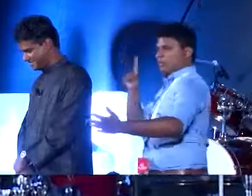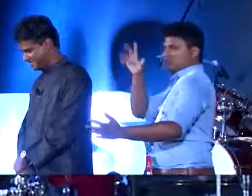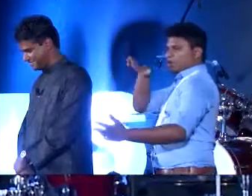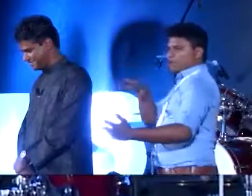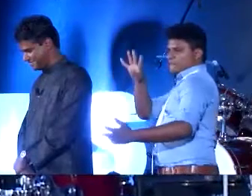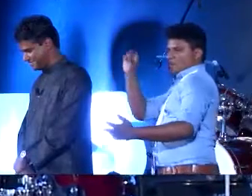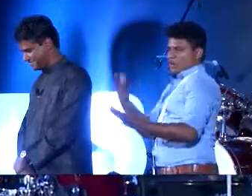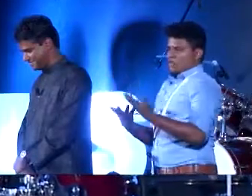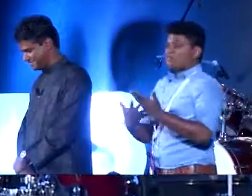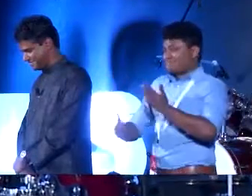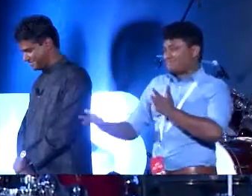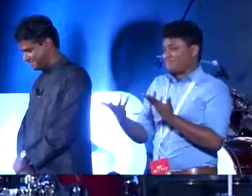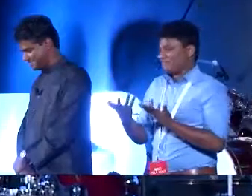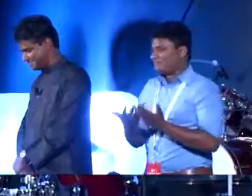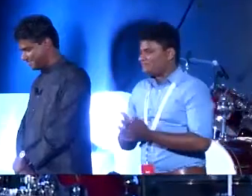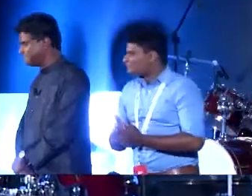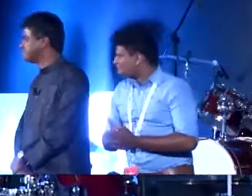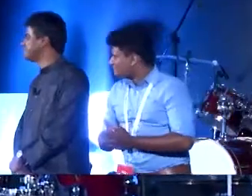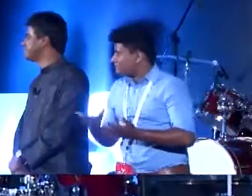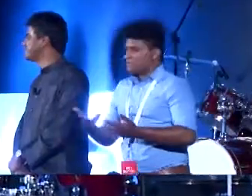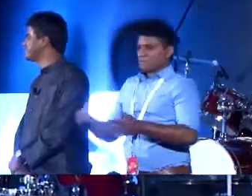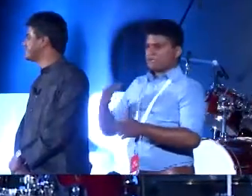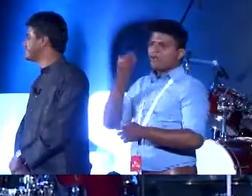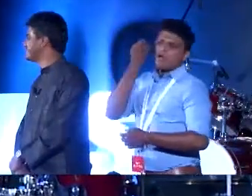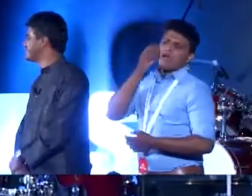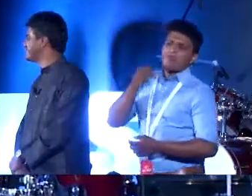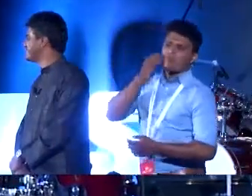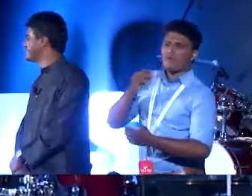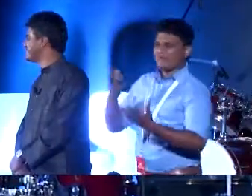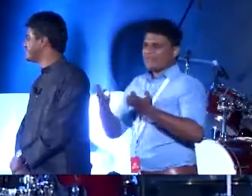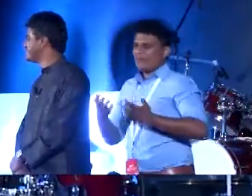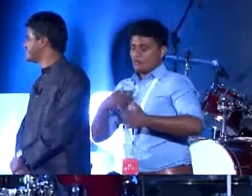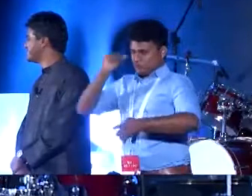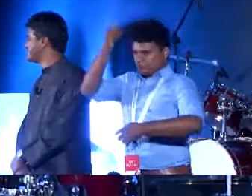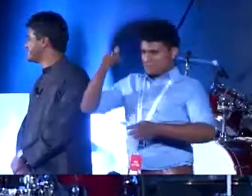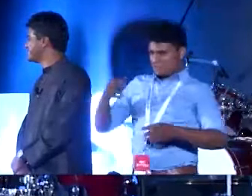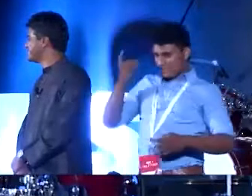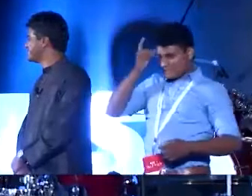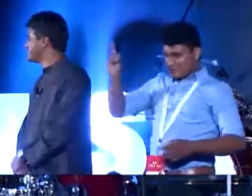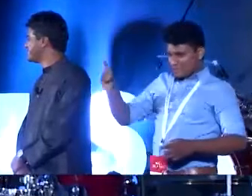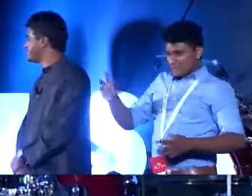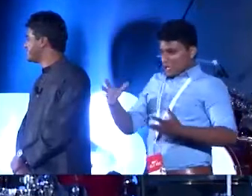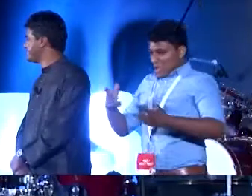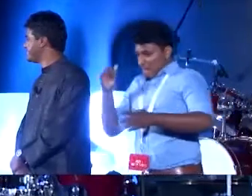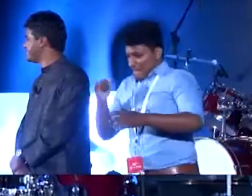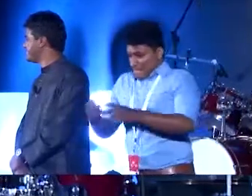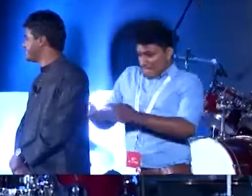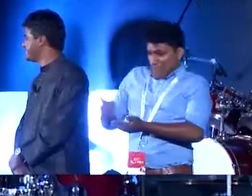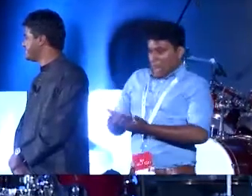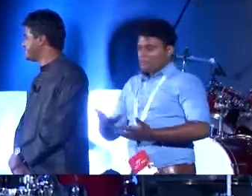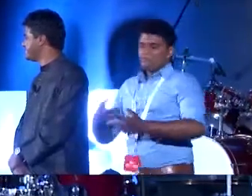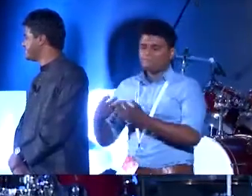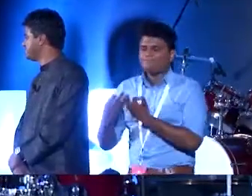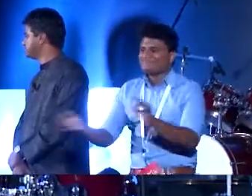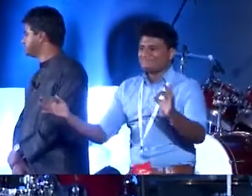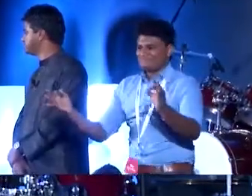might have been unbelievable. I think Narendra Modi ji is now dreaming that India must be corruption free. So not many people